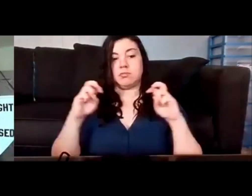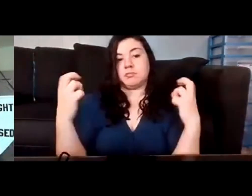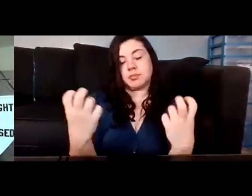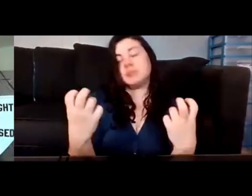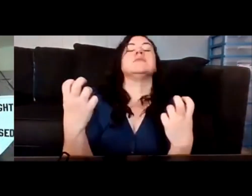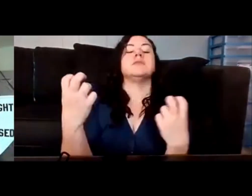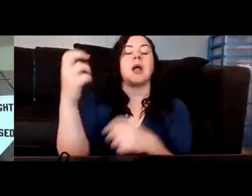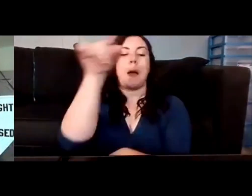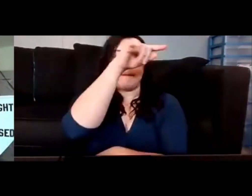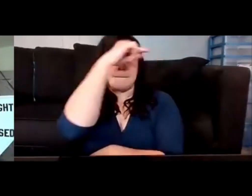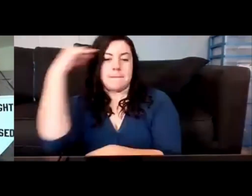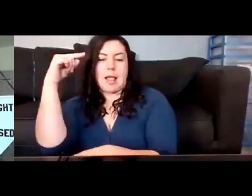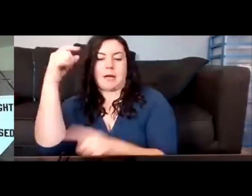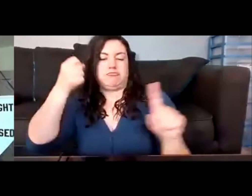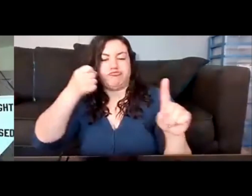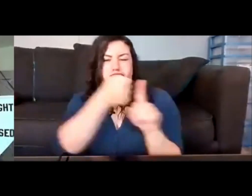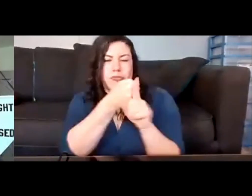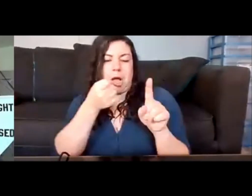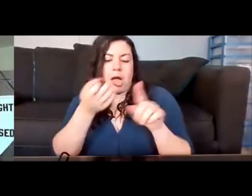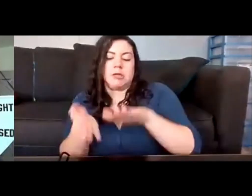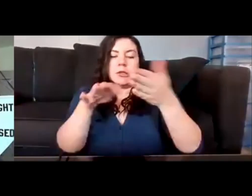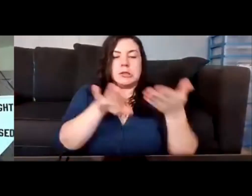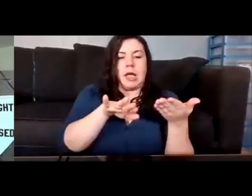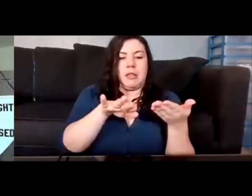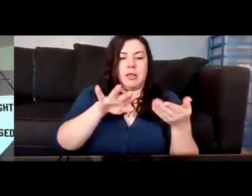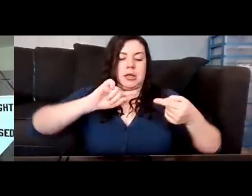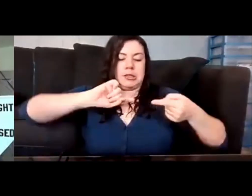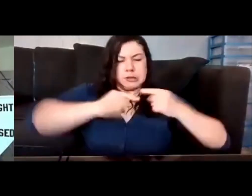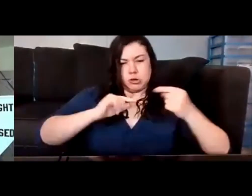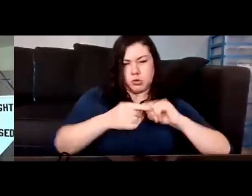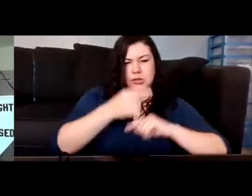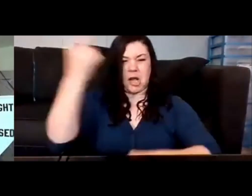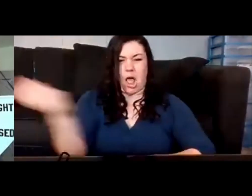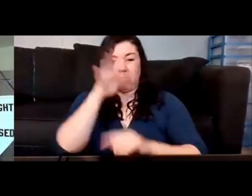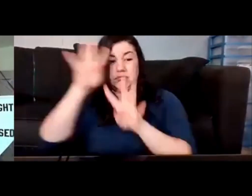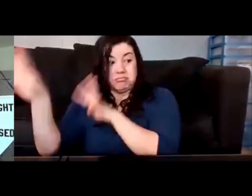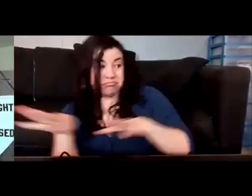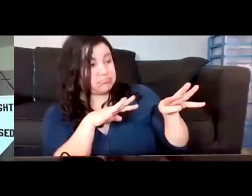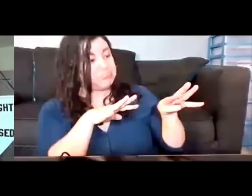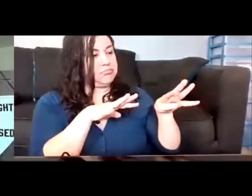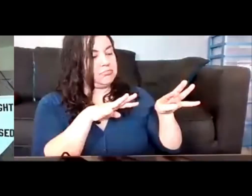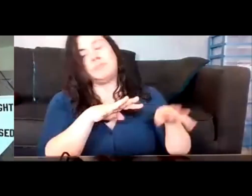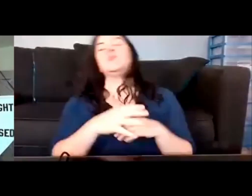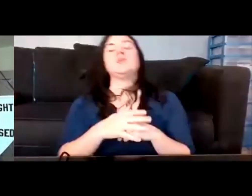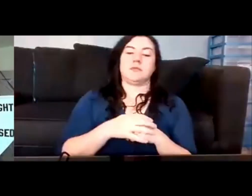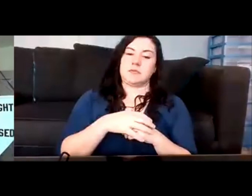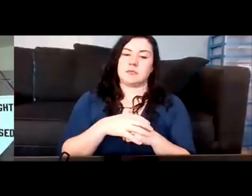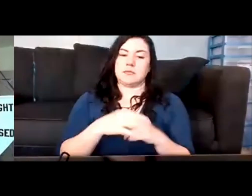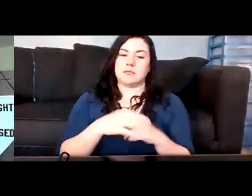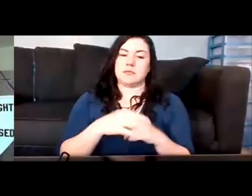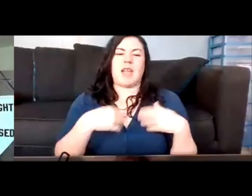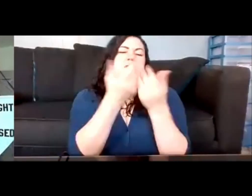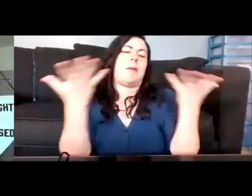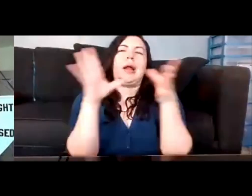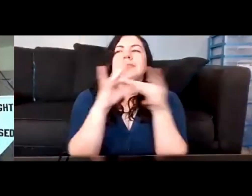death imagery is always spectacle. You know, there are so many claims that these images of